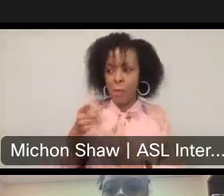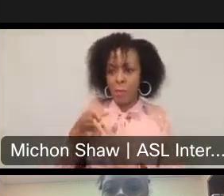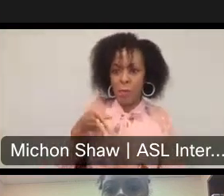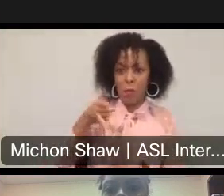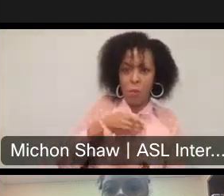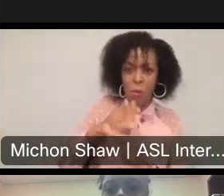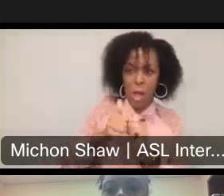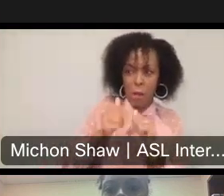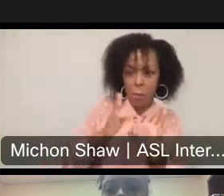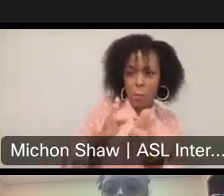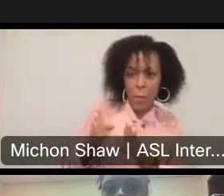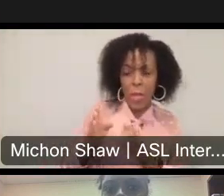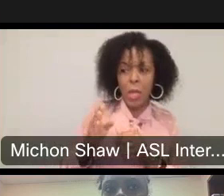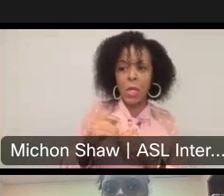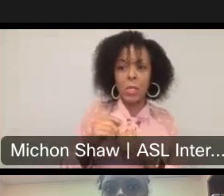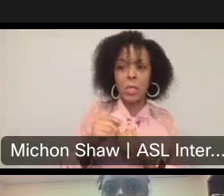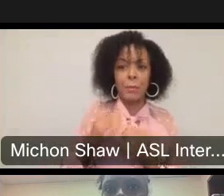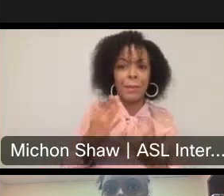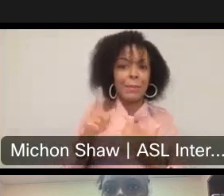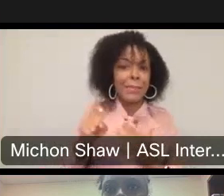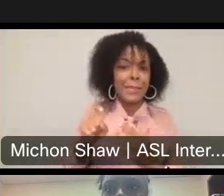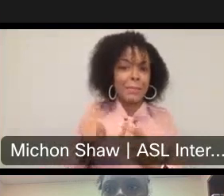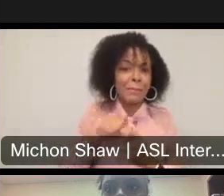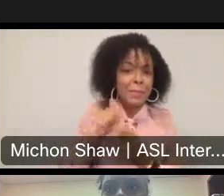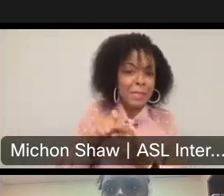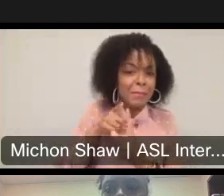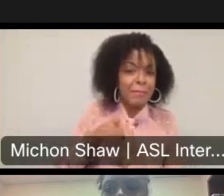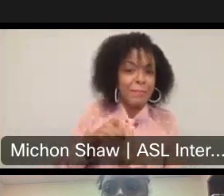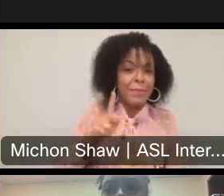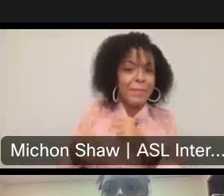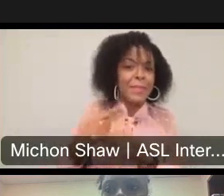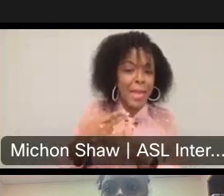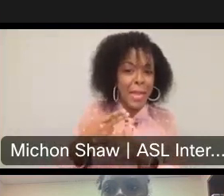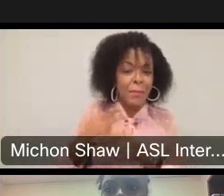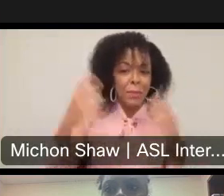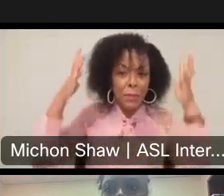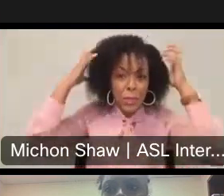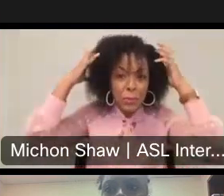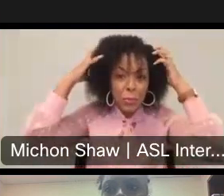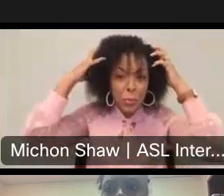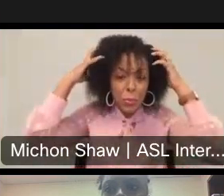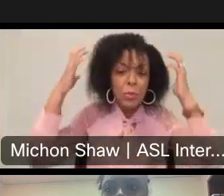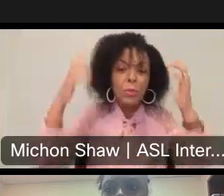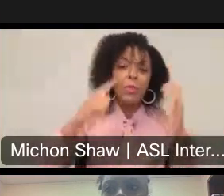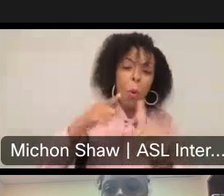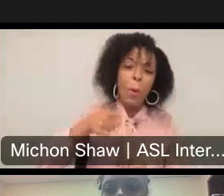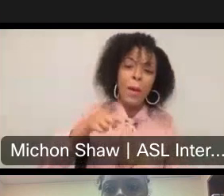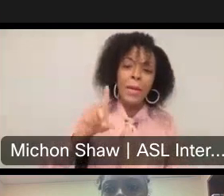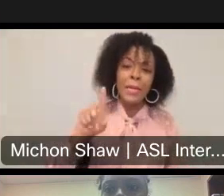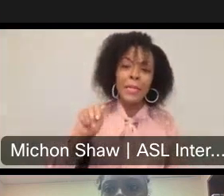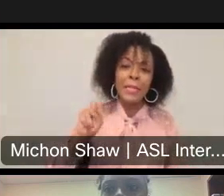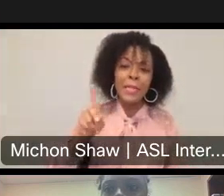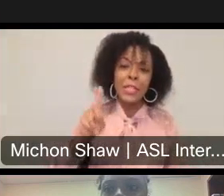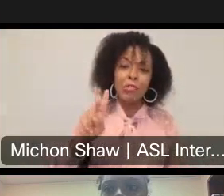they need a dandruff shampoo to help combat the dandruff that they have. Then when it comes to oil, we did